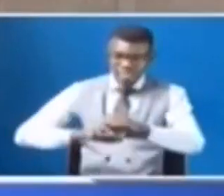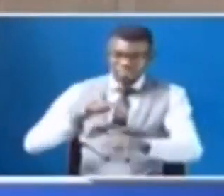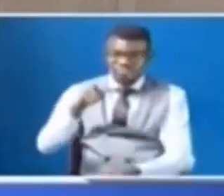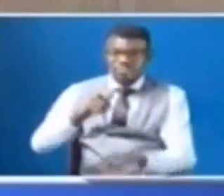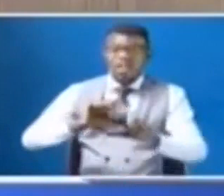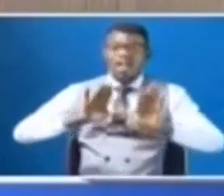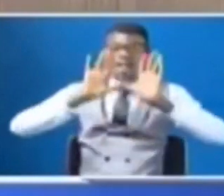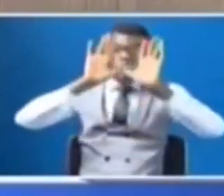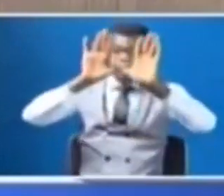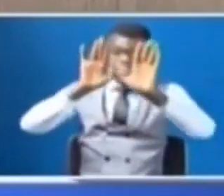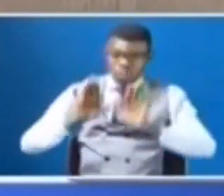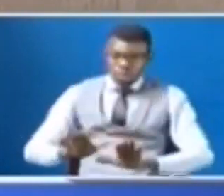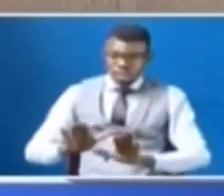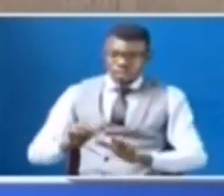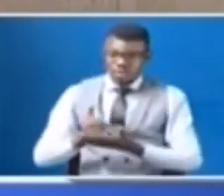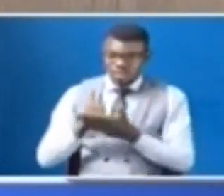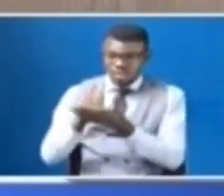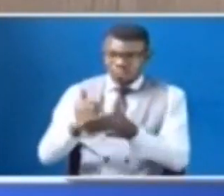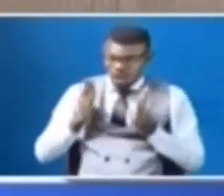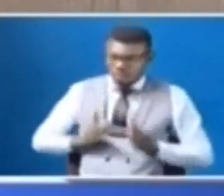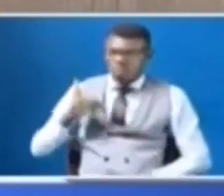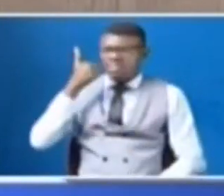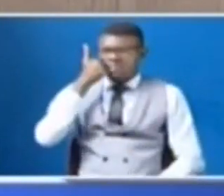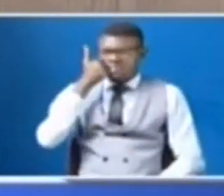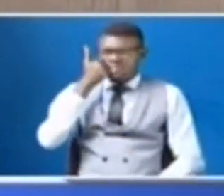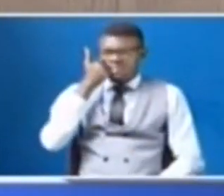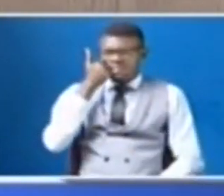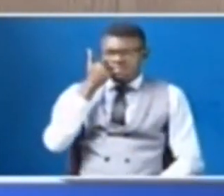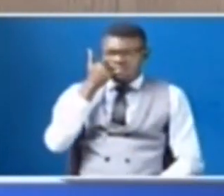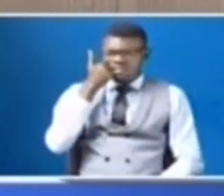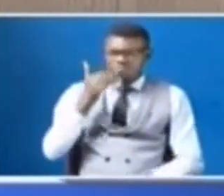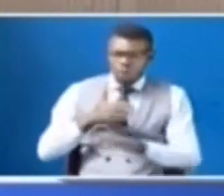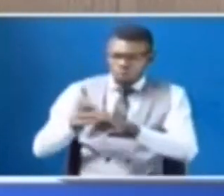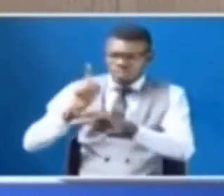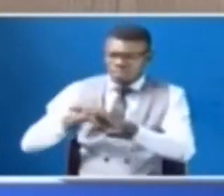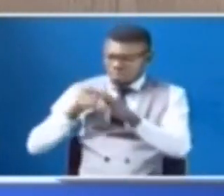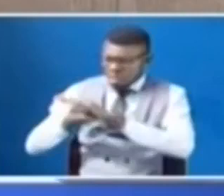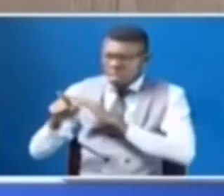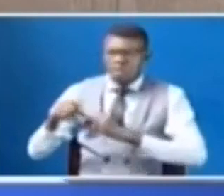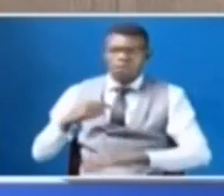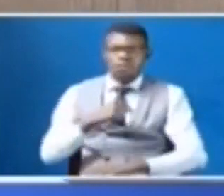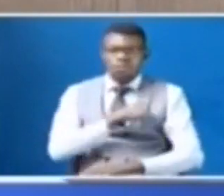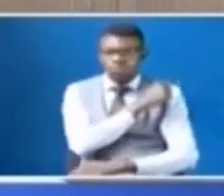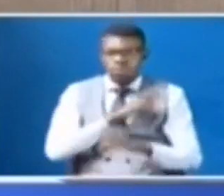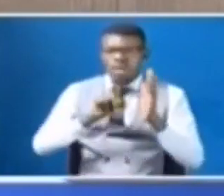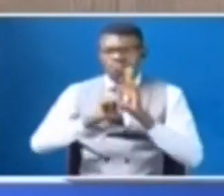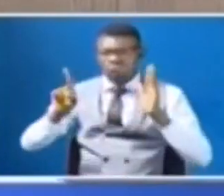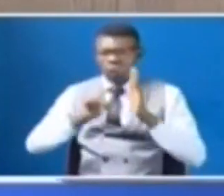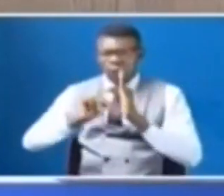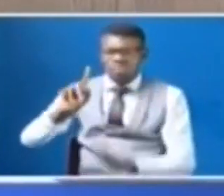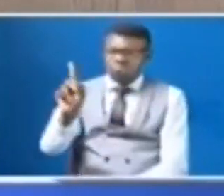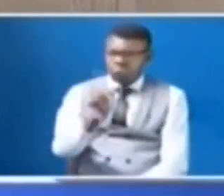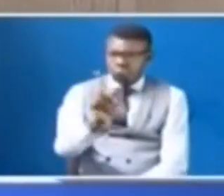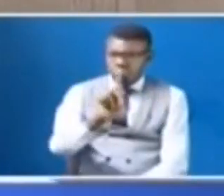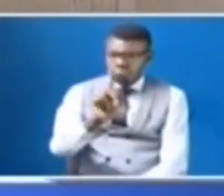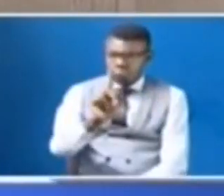for quality life of the patient. Patient doesn't spend his time going to the hospital and coming back and waiting there. So with